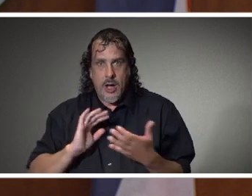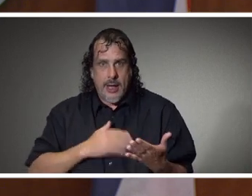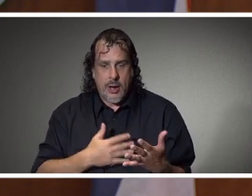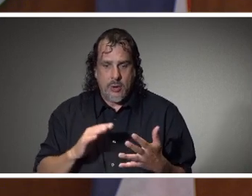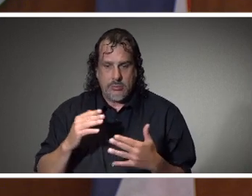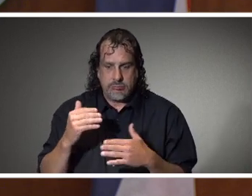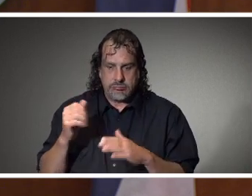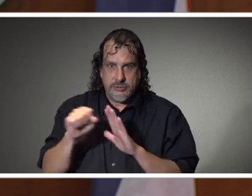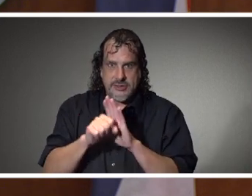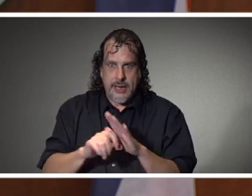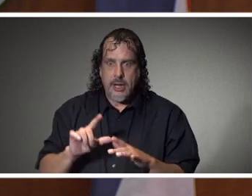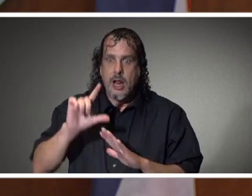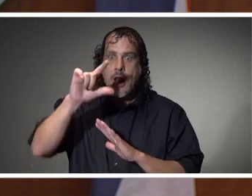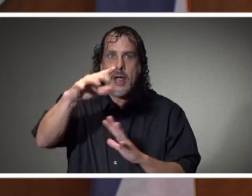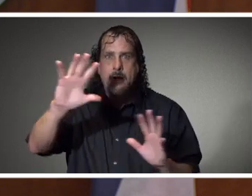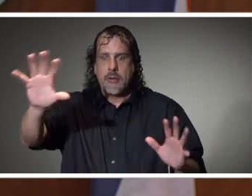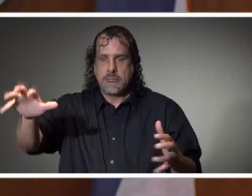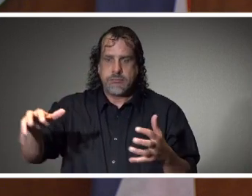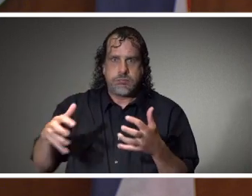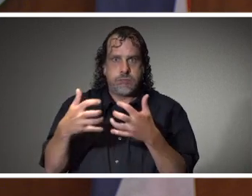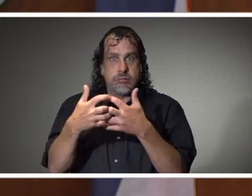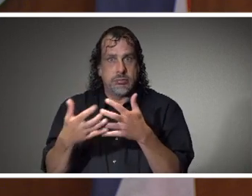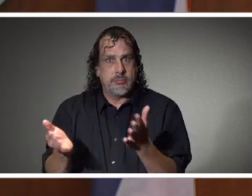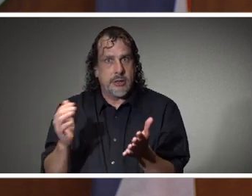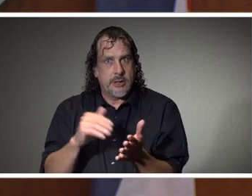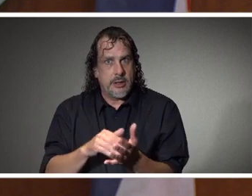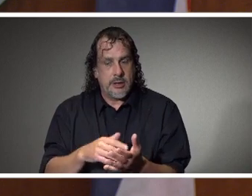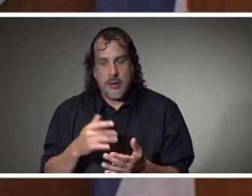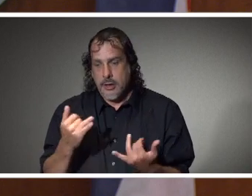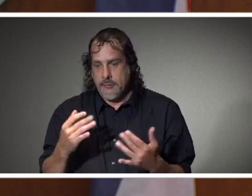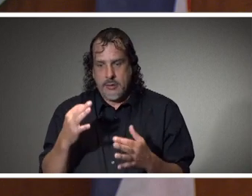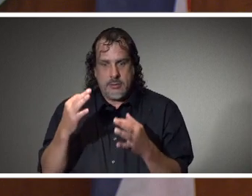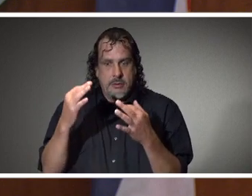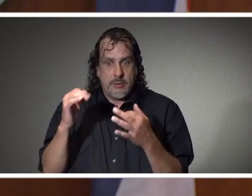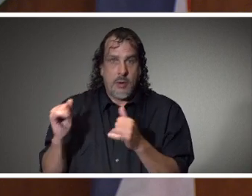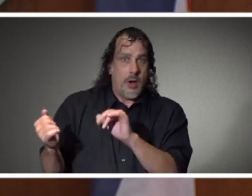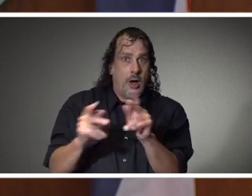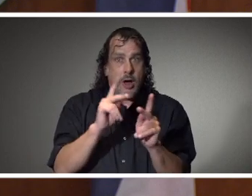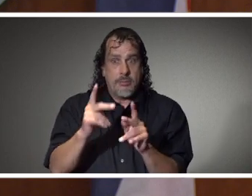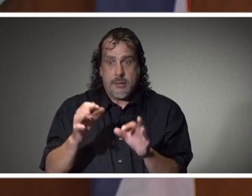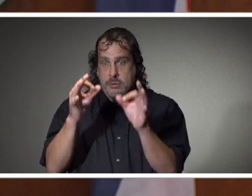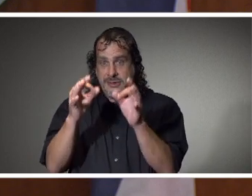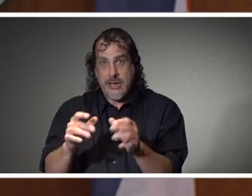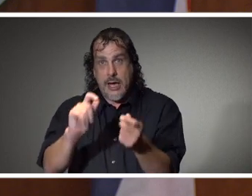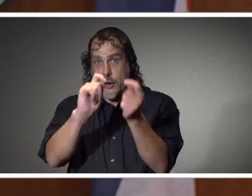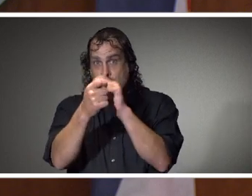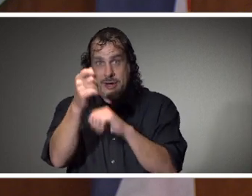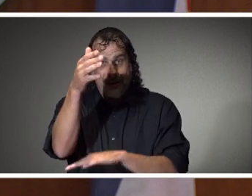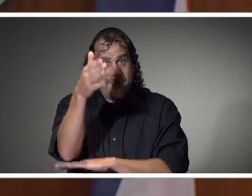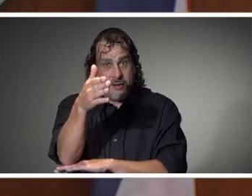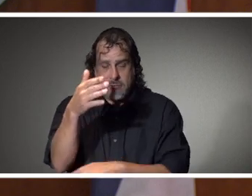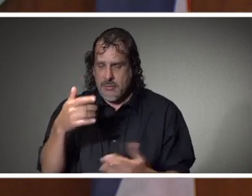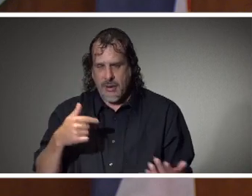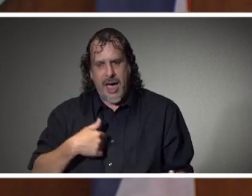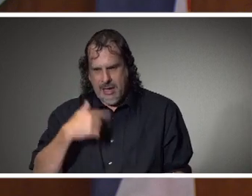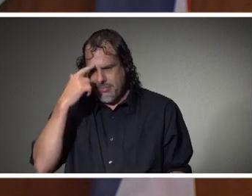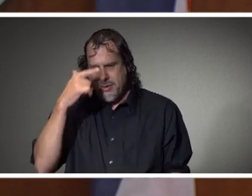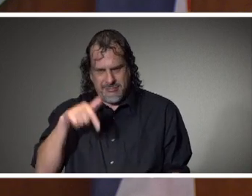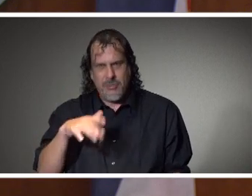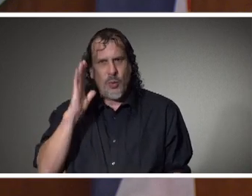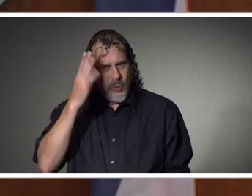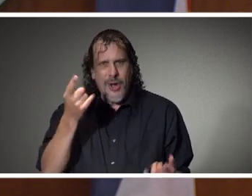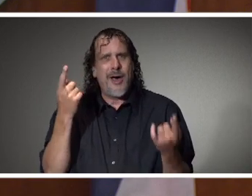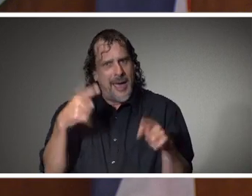long term in the event that Mississippians choose to change the flag, and I think at some point they will.